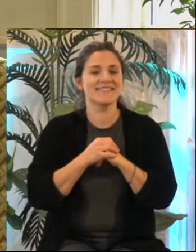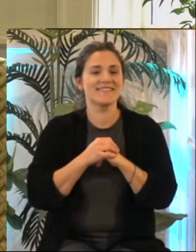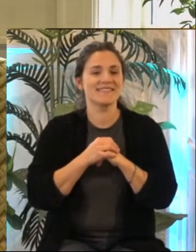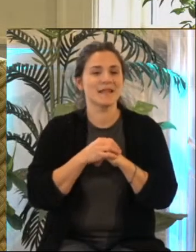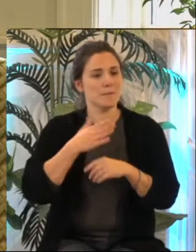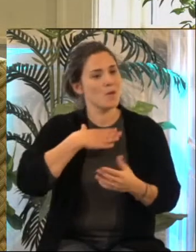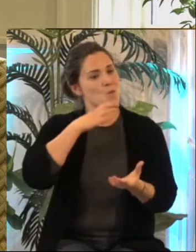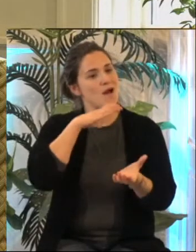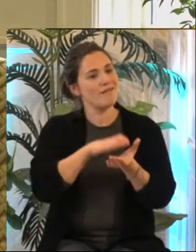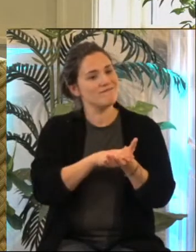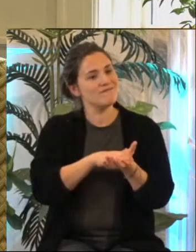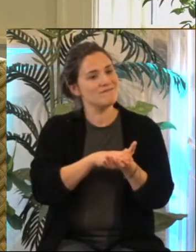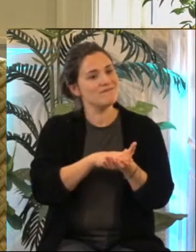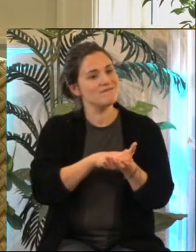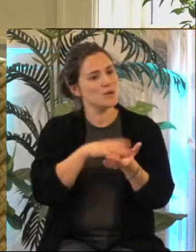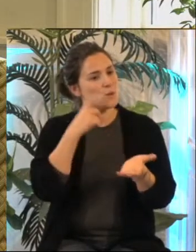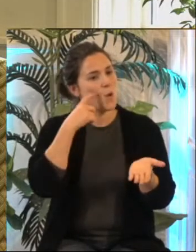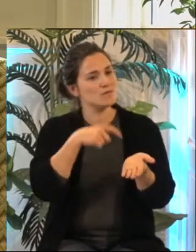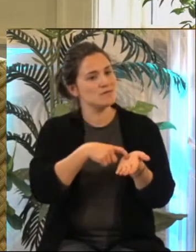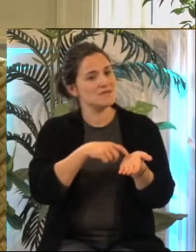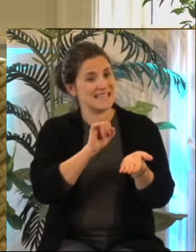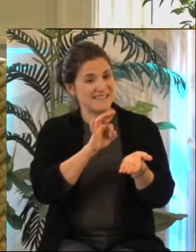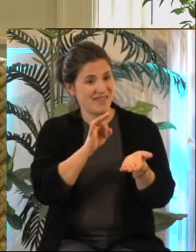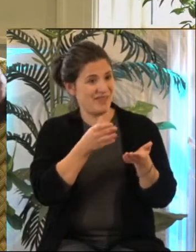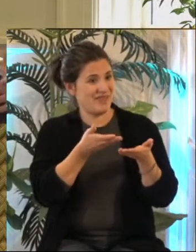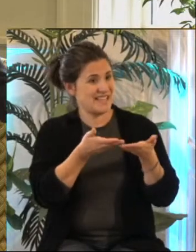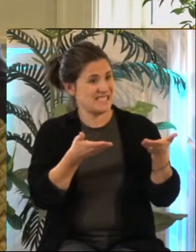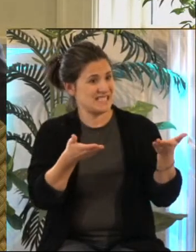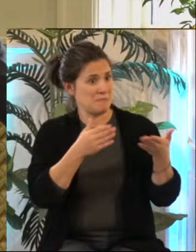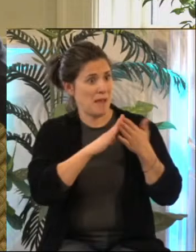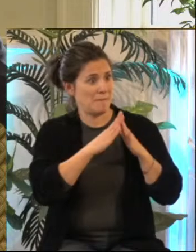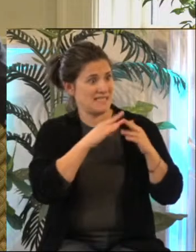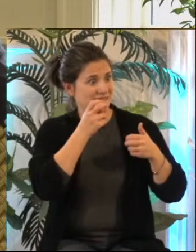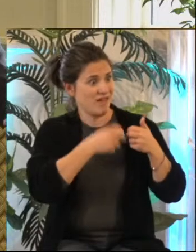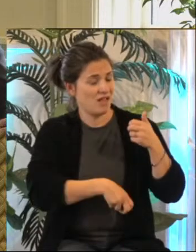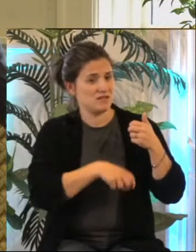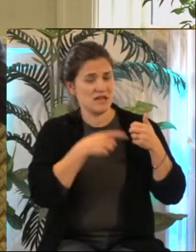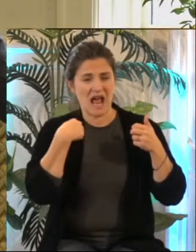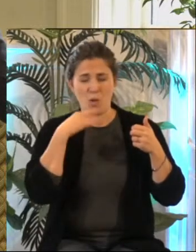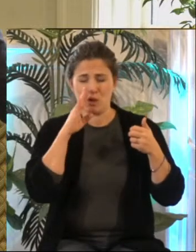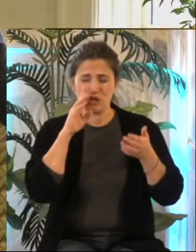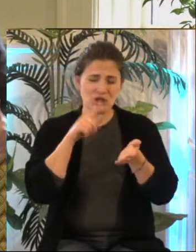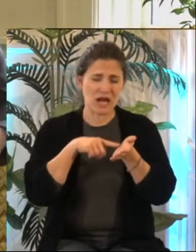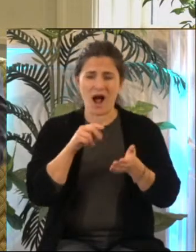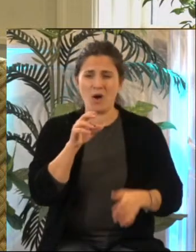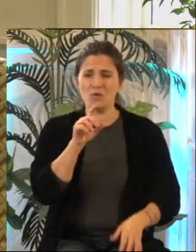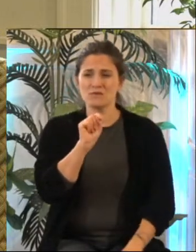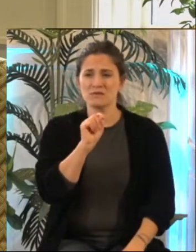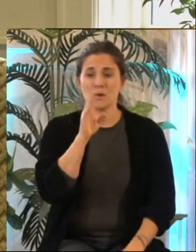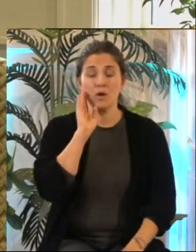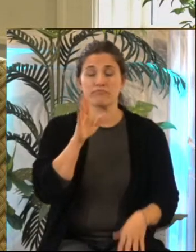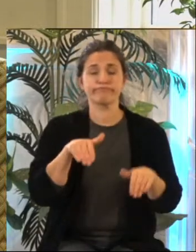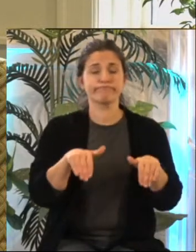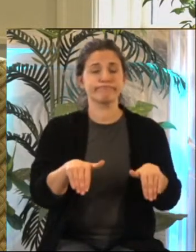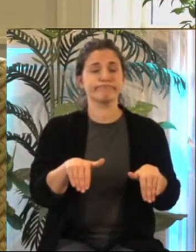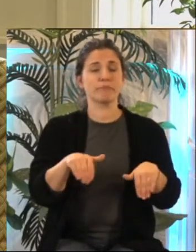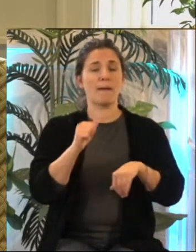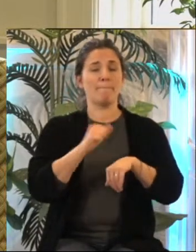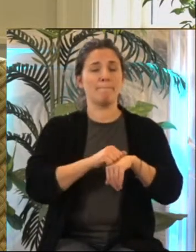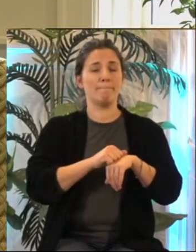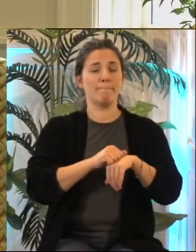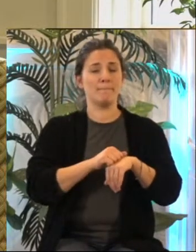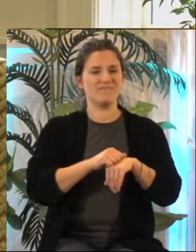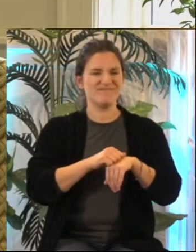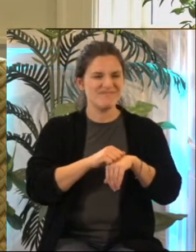that when things get difficult, I would check out. I'd numb out. And this